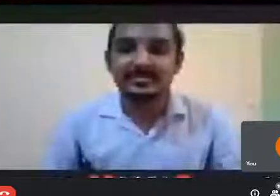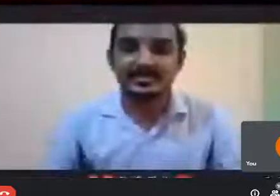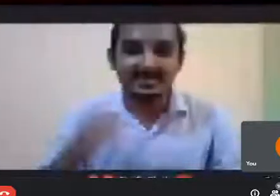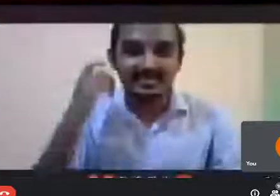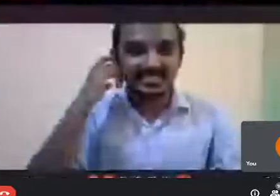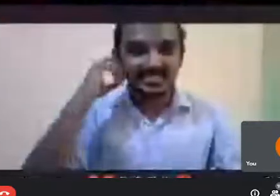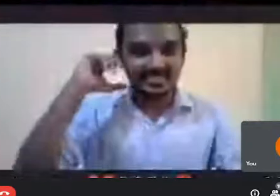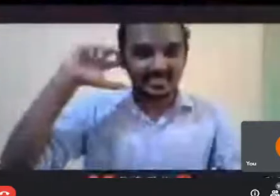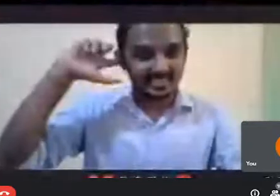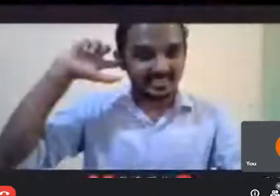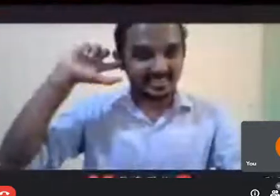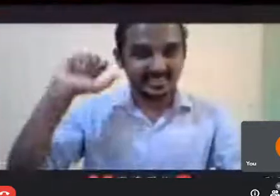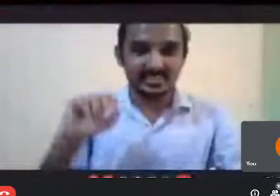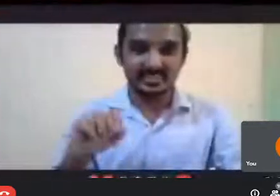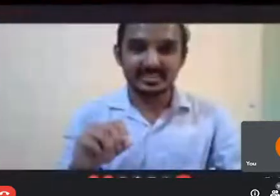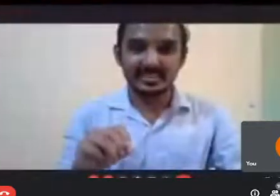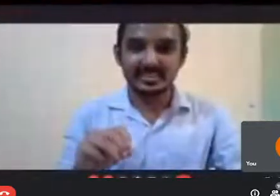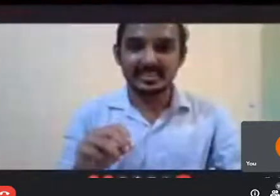the teacher is doing, okay?